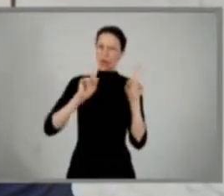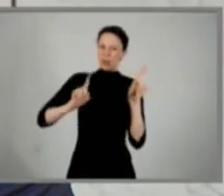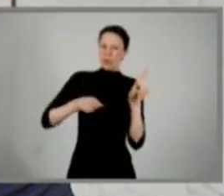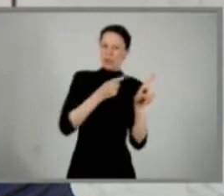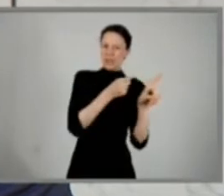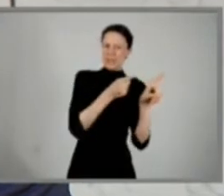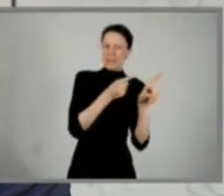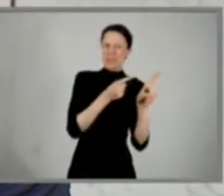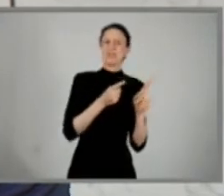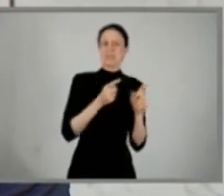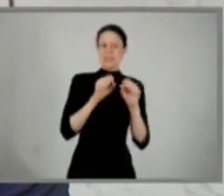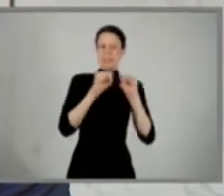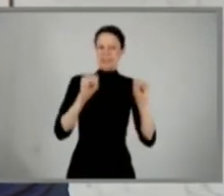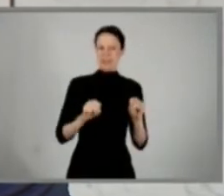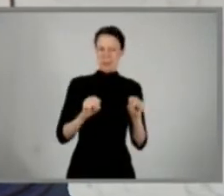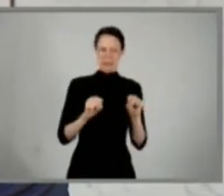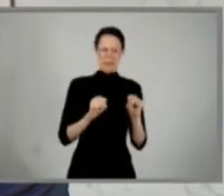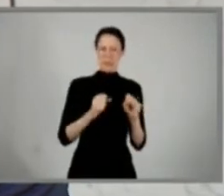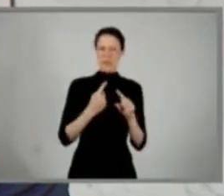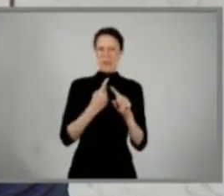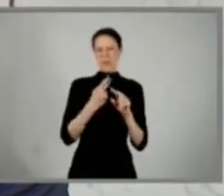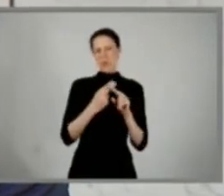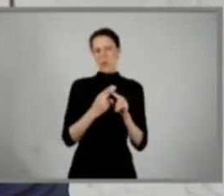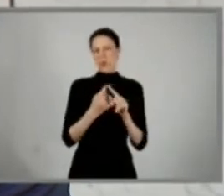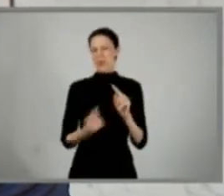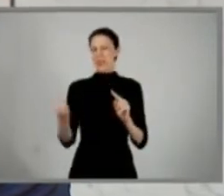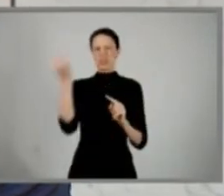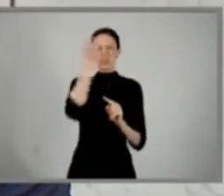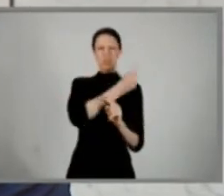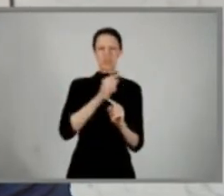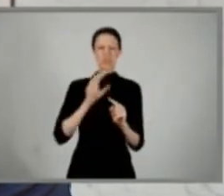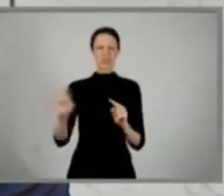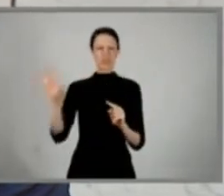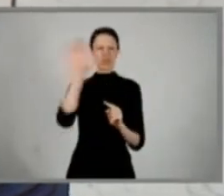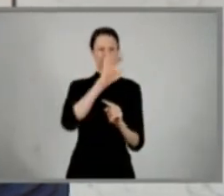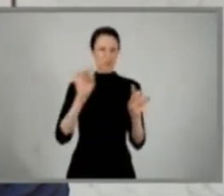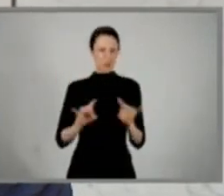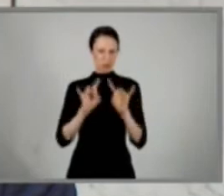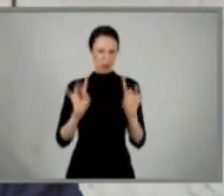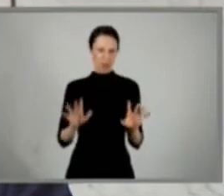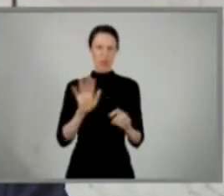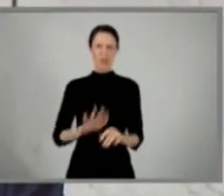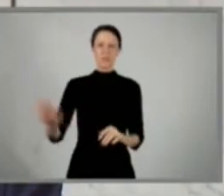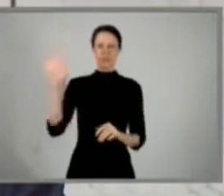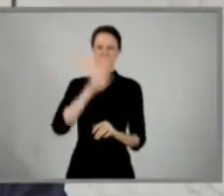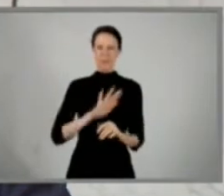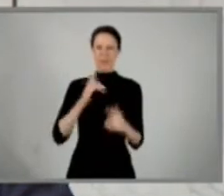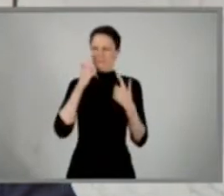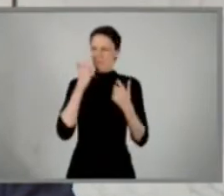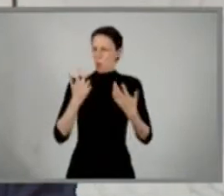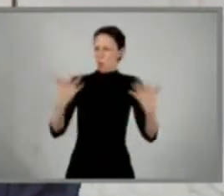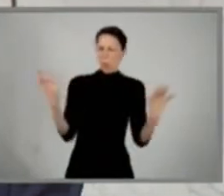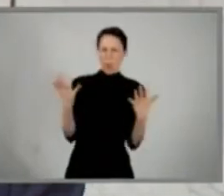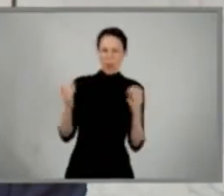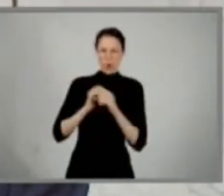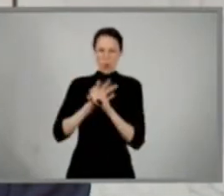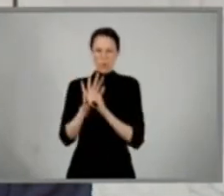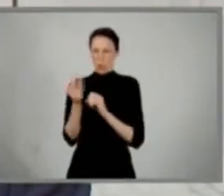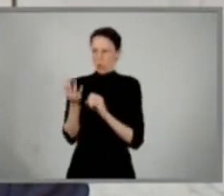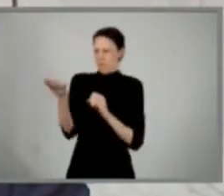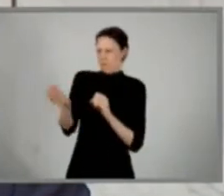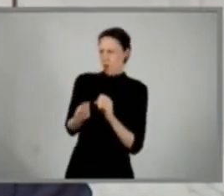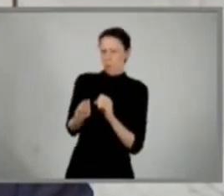making recommendations and observing the improvements that have been made there. And there's a set of recommendations, all of which have been